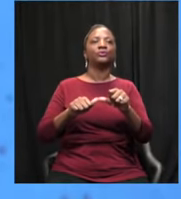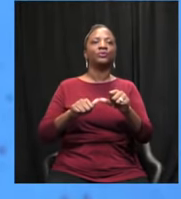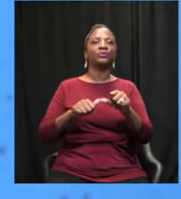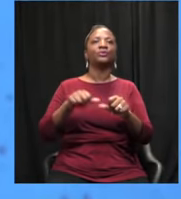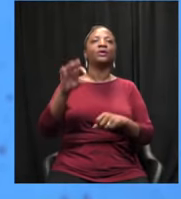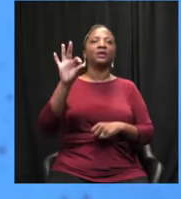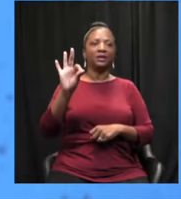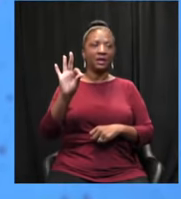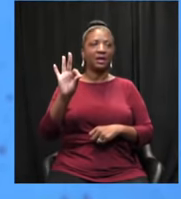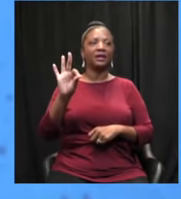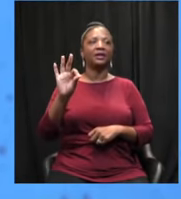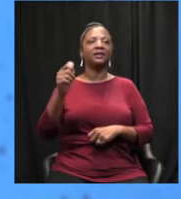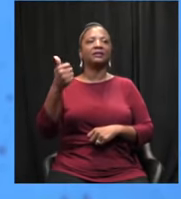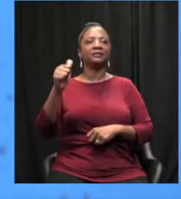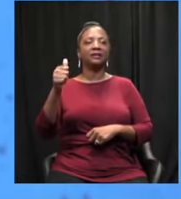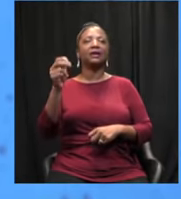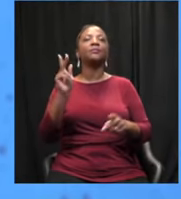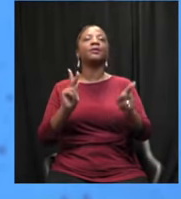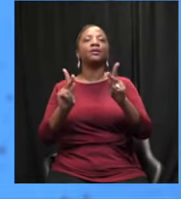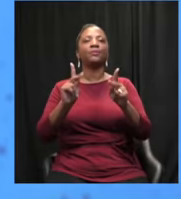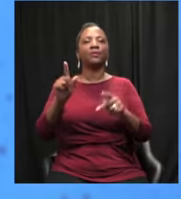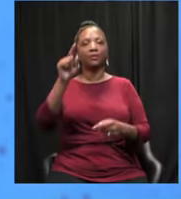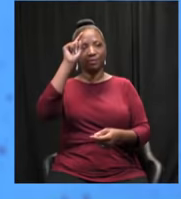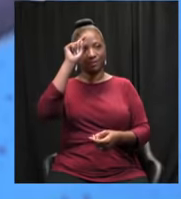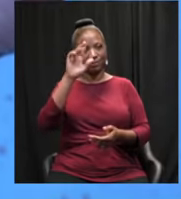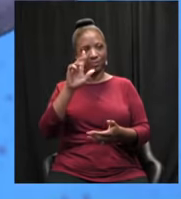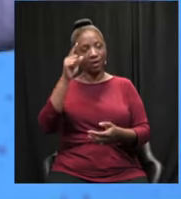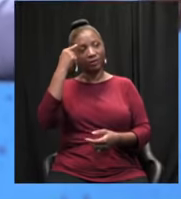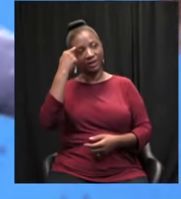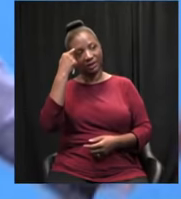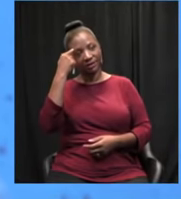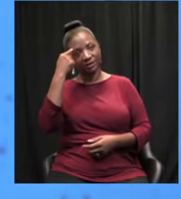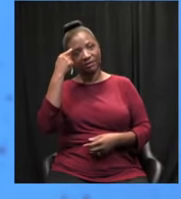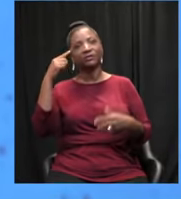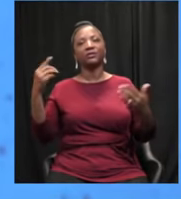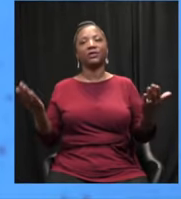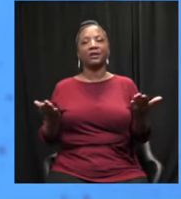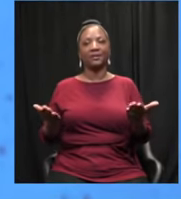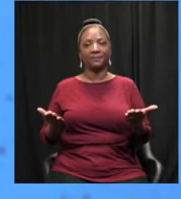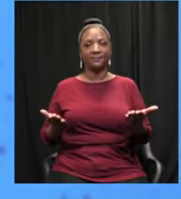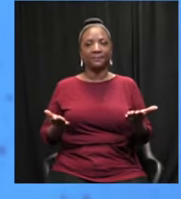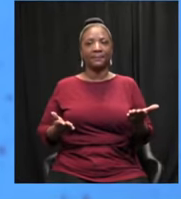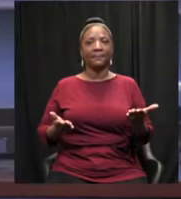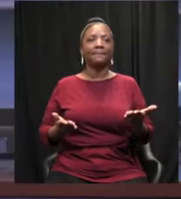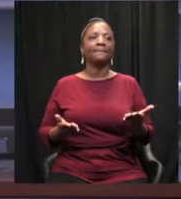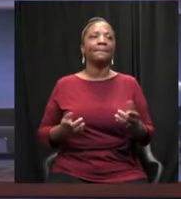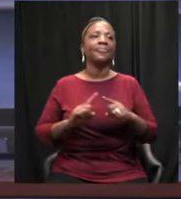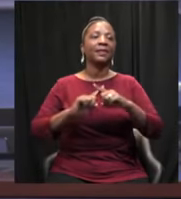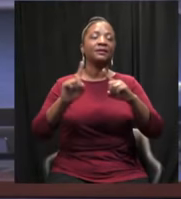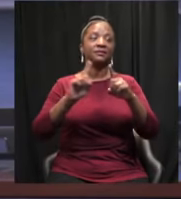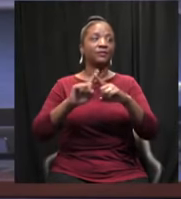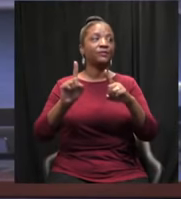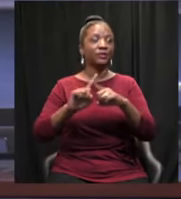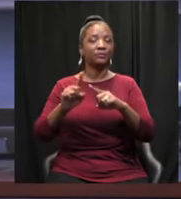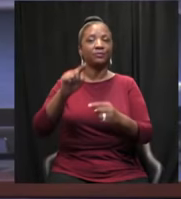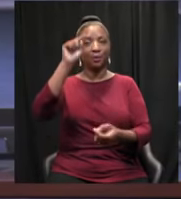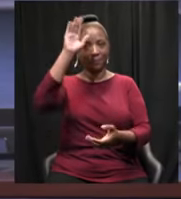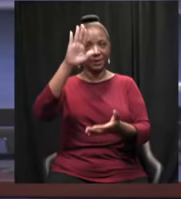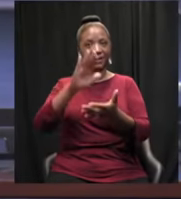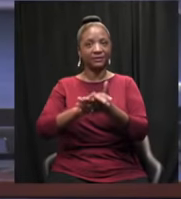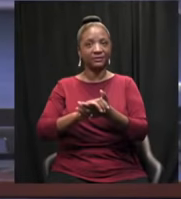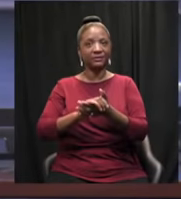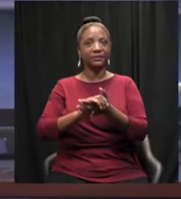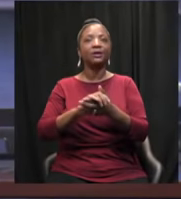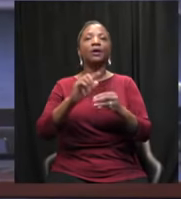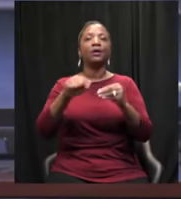one time Jesus walked on the earth. Now, there's all kinds of beliefs about Jesus today. There are some who believe he was